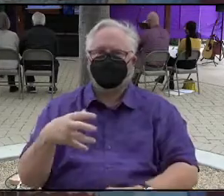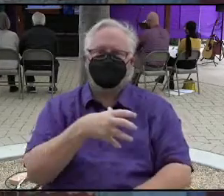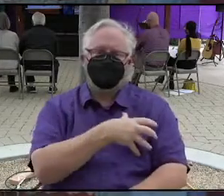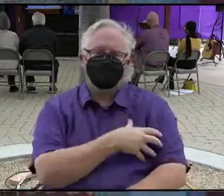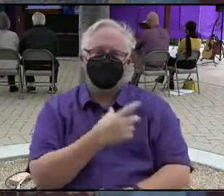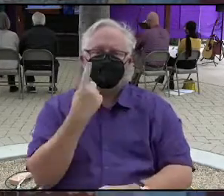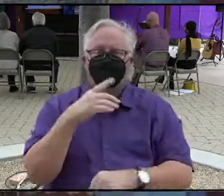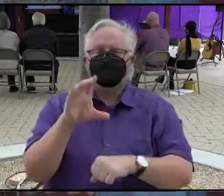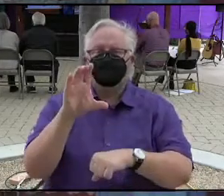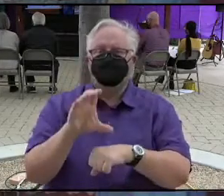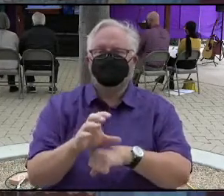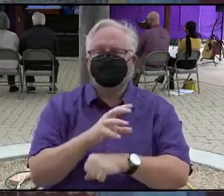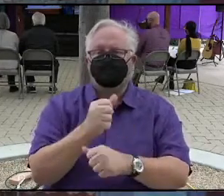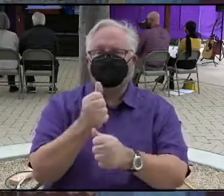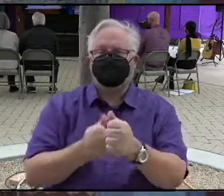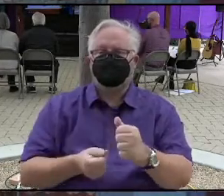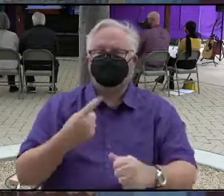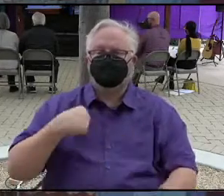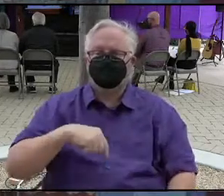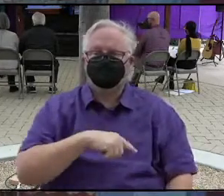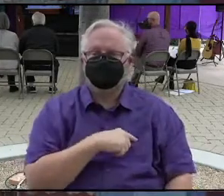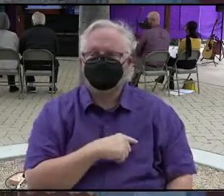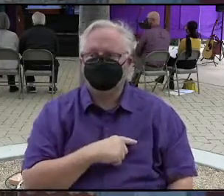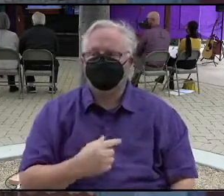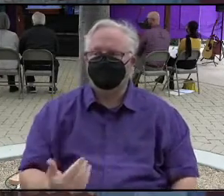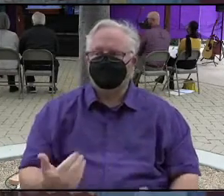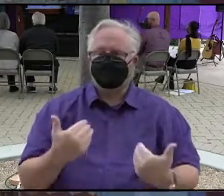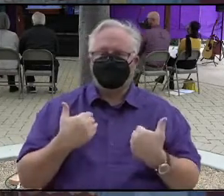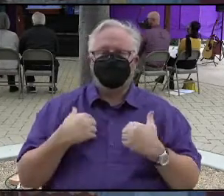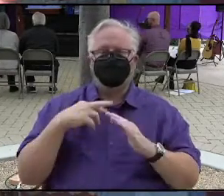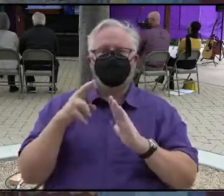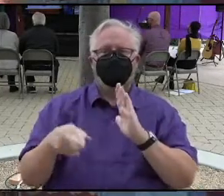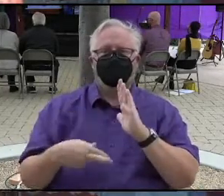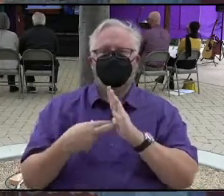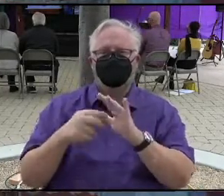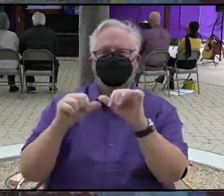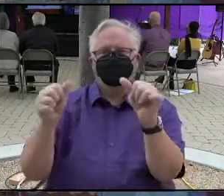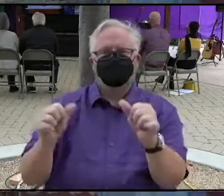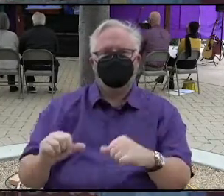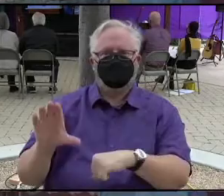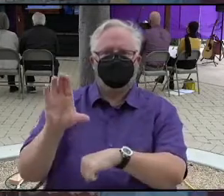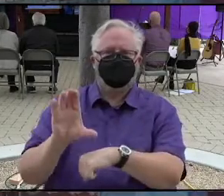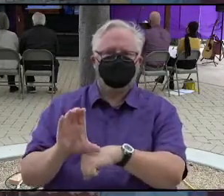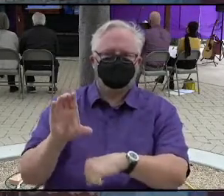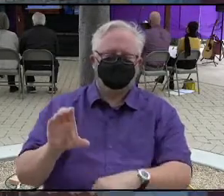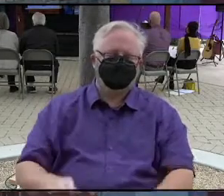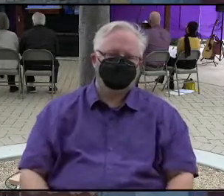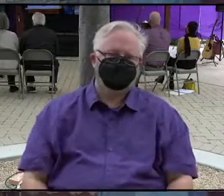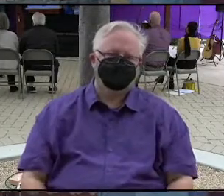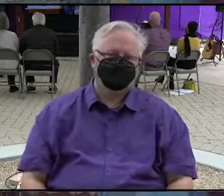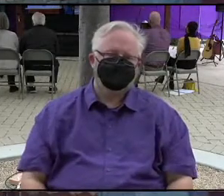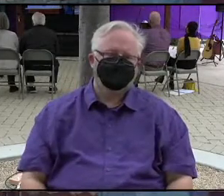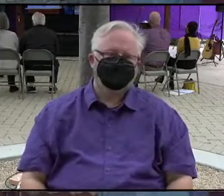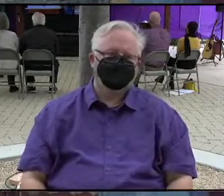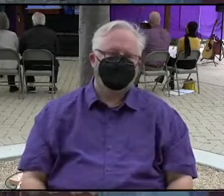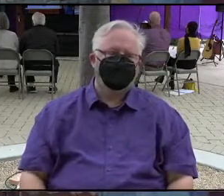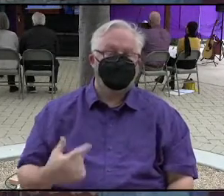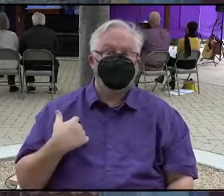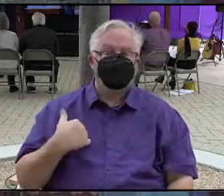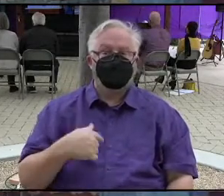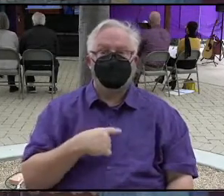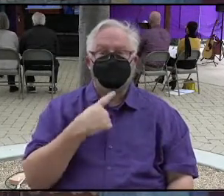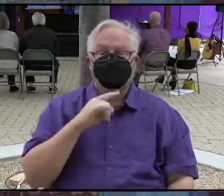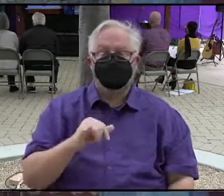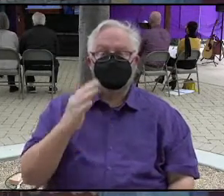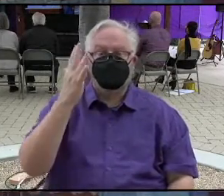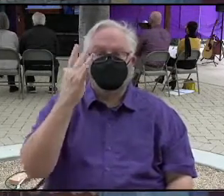of the church, and that each of us had a role in shaping the church. We said this